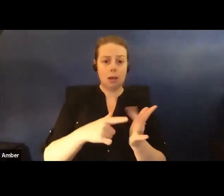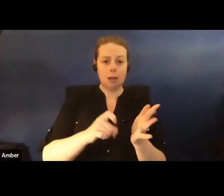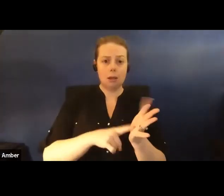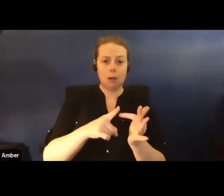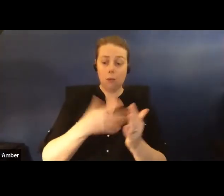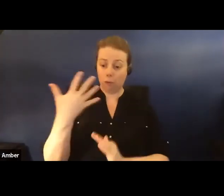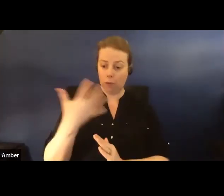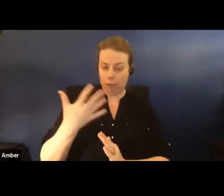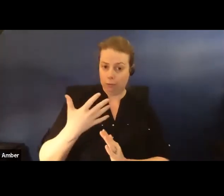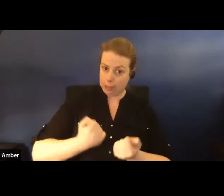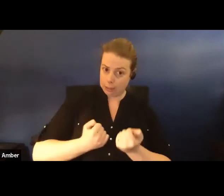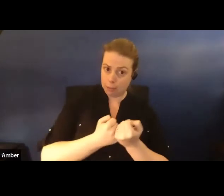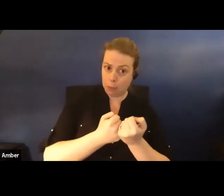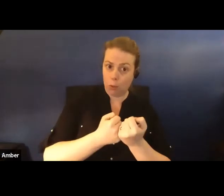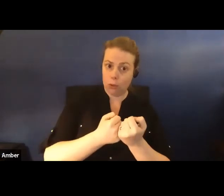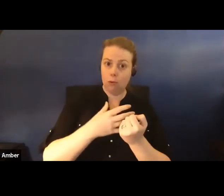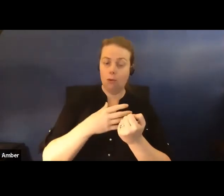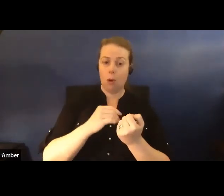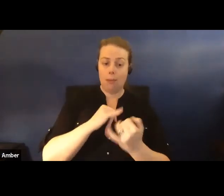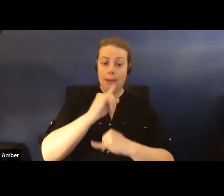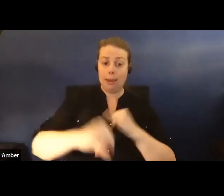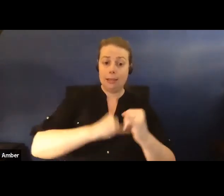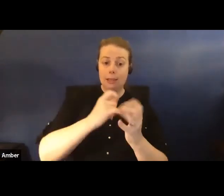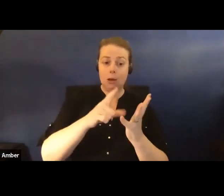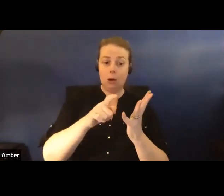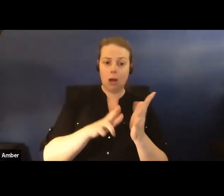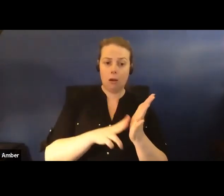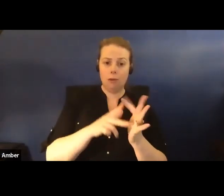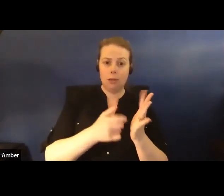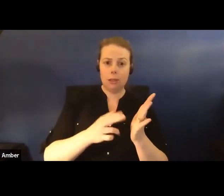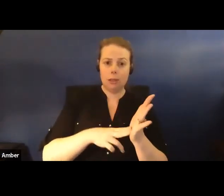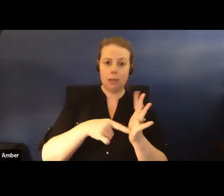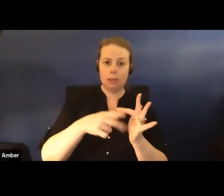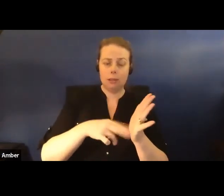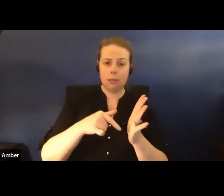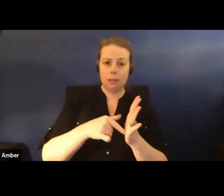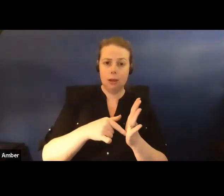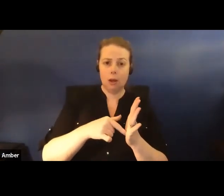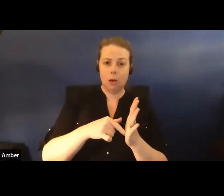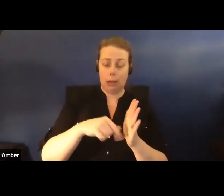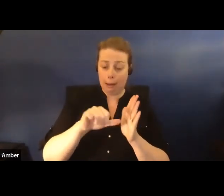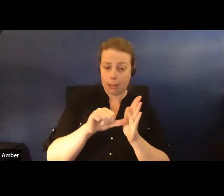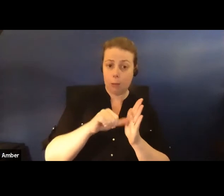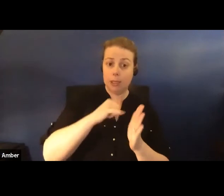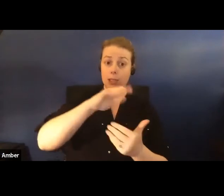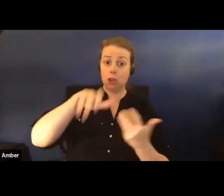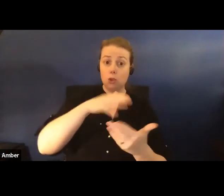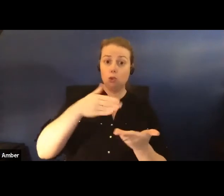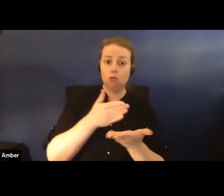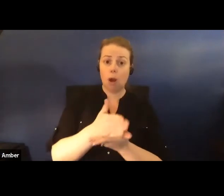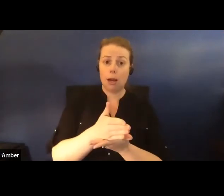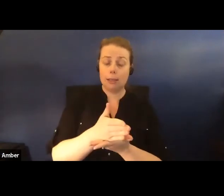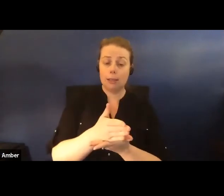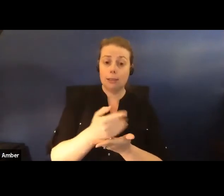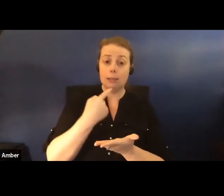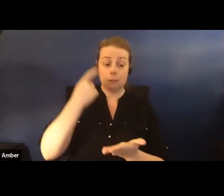of the International Covenant on Economic, Social and Cultural Rights, which requires recognition of the